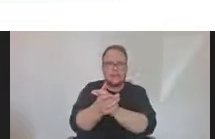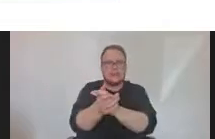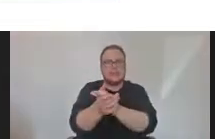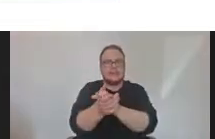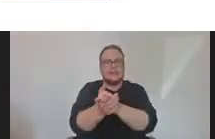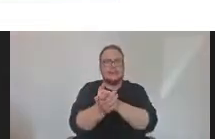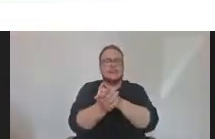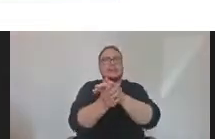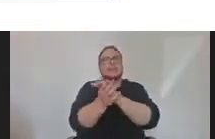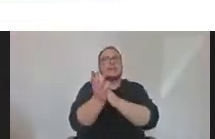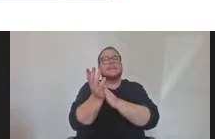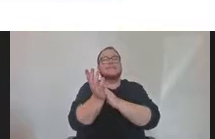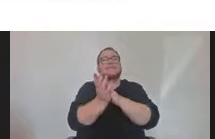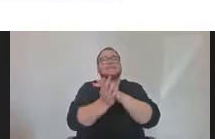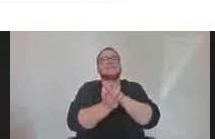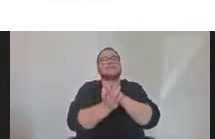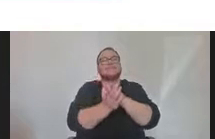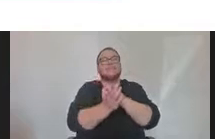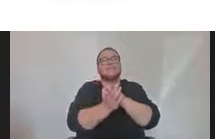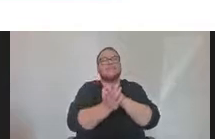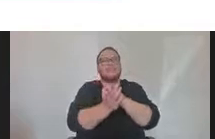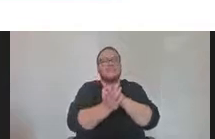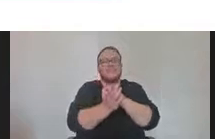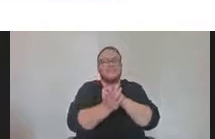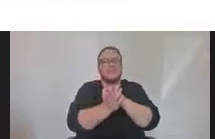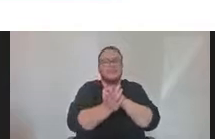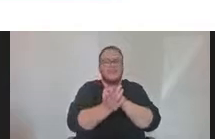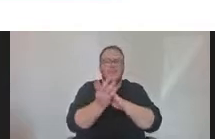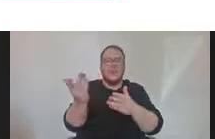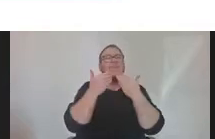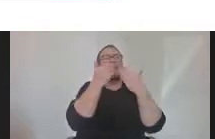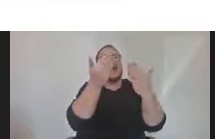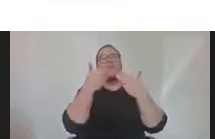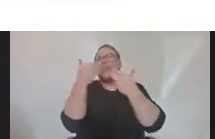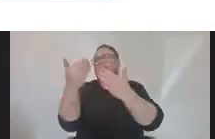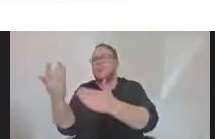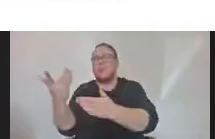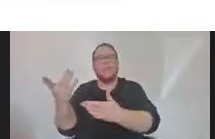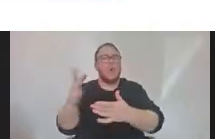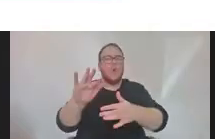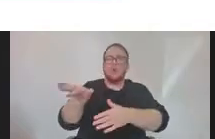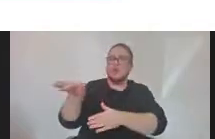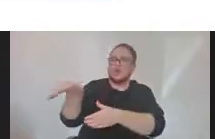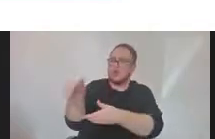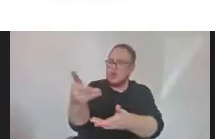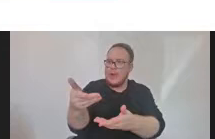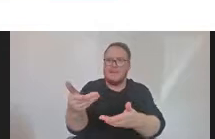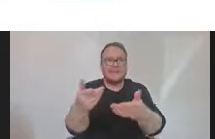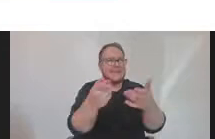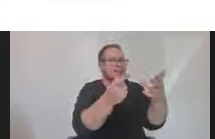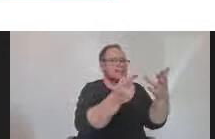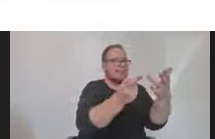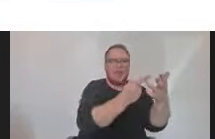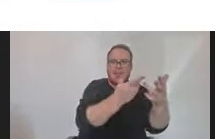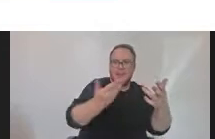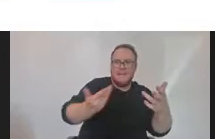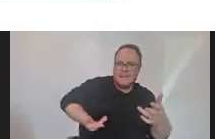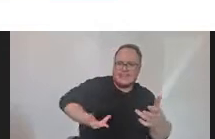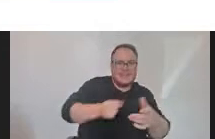the willingness of various system players and local businesses and everybody really to want to be involved and want to